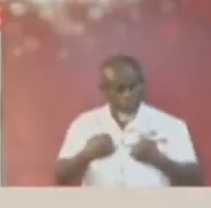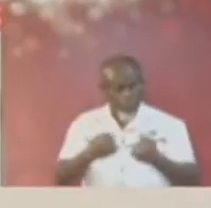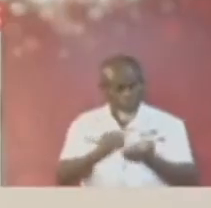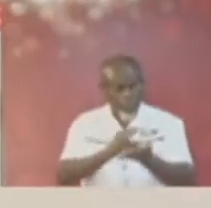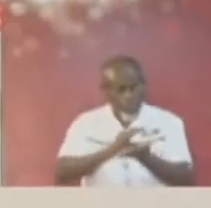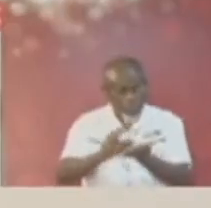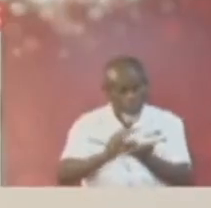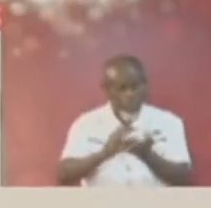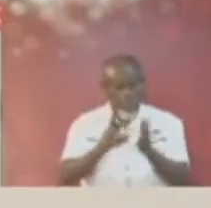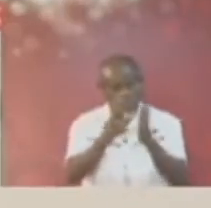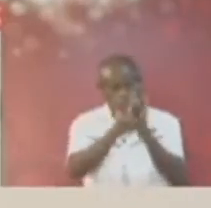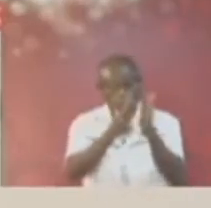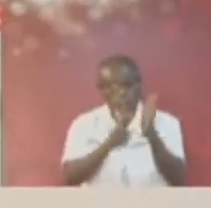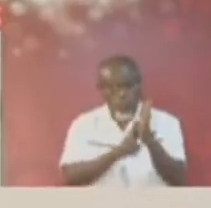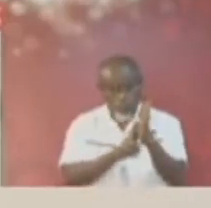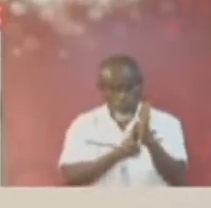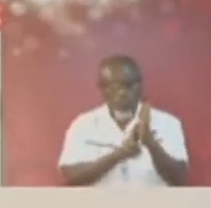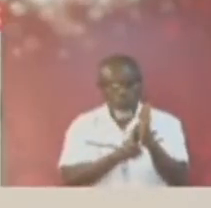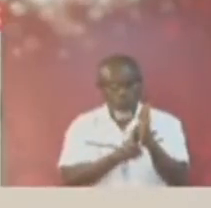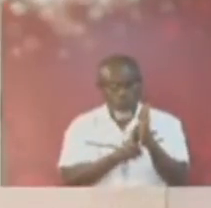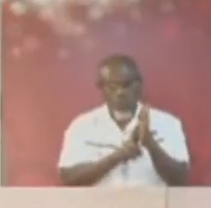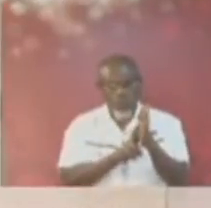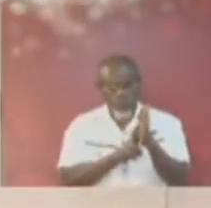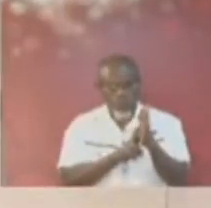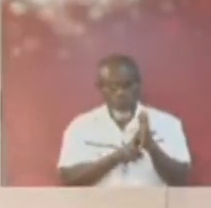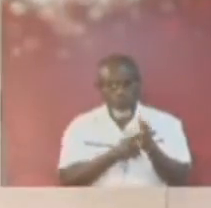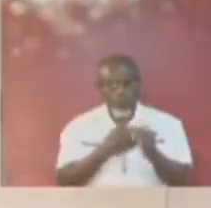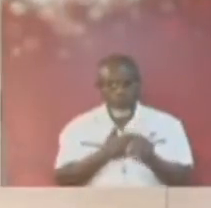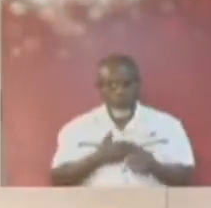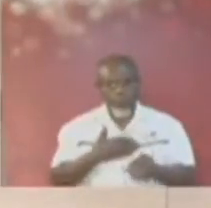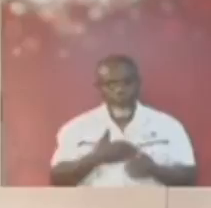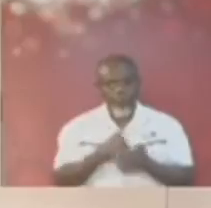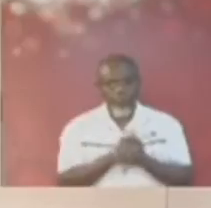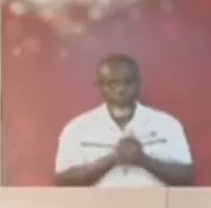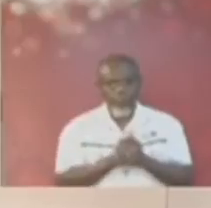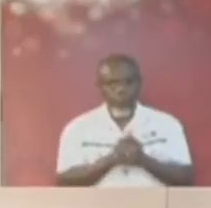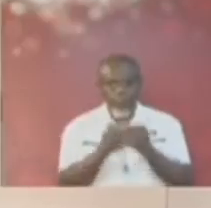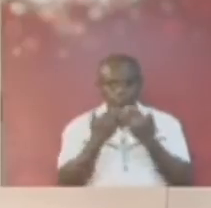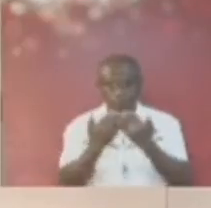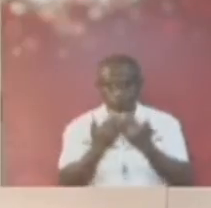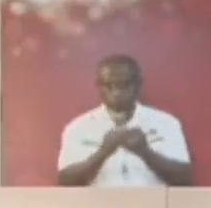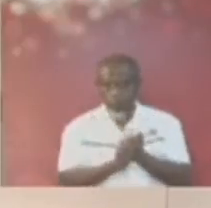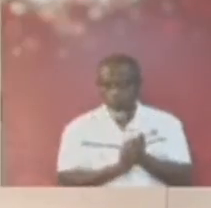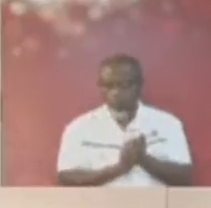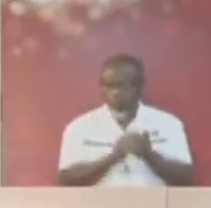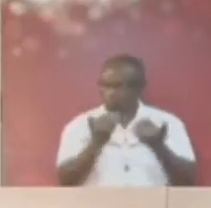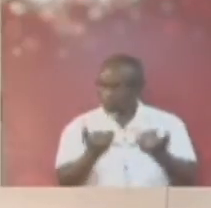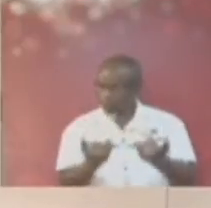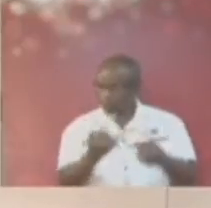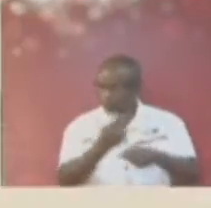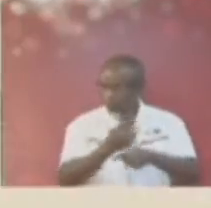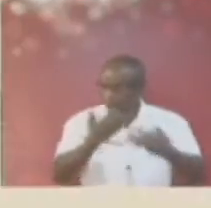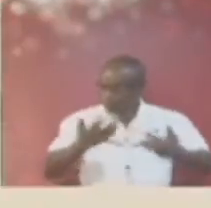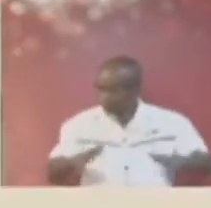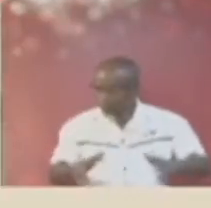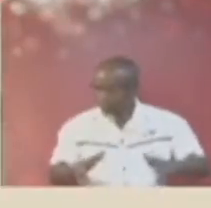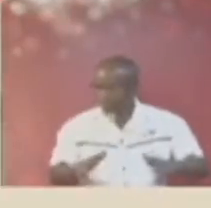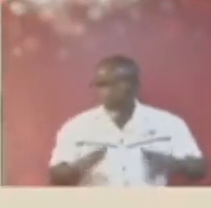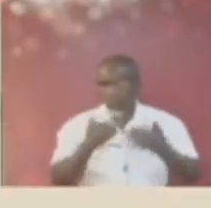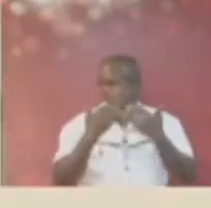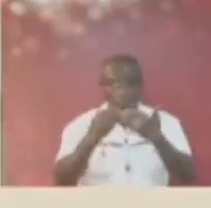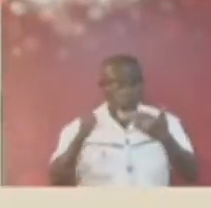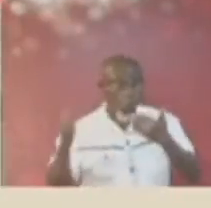preparing and in sharing food. Thank you very much. We have come to the end of today's media conference. Thank you to everyone